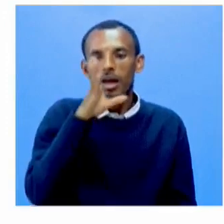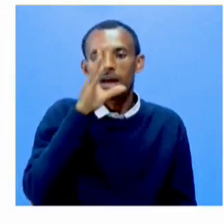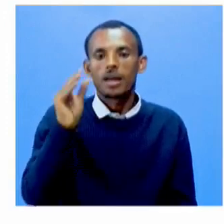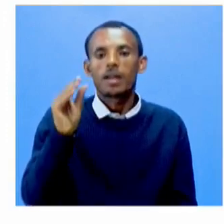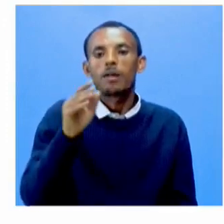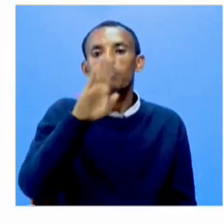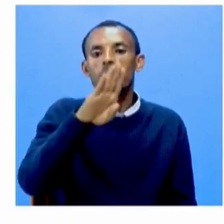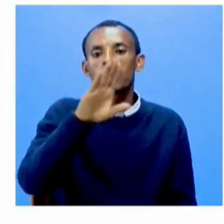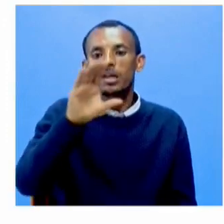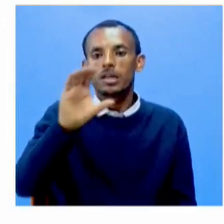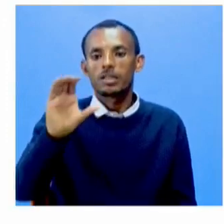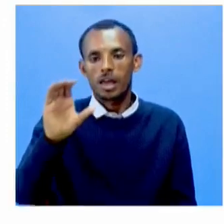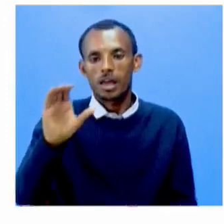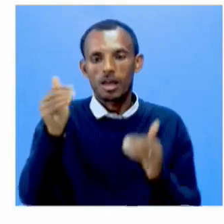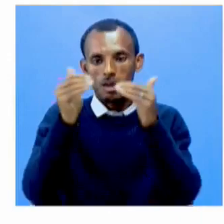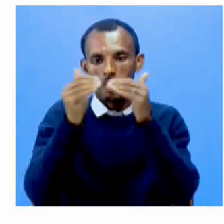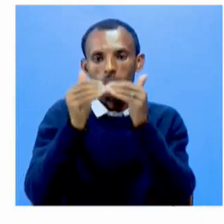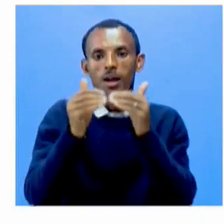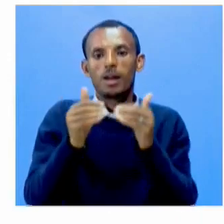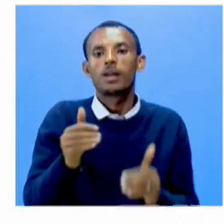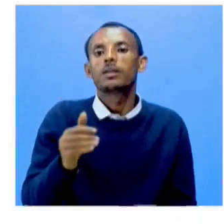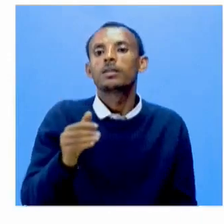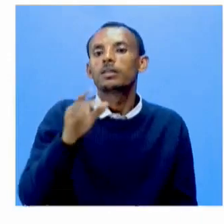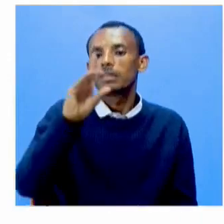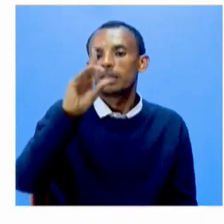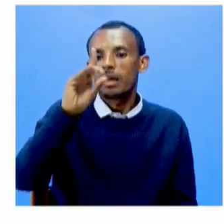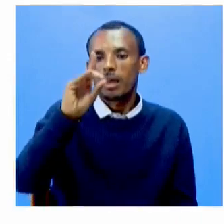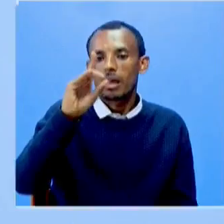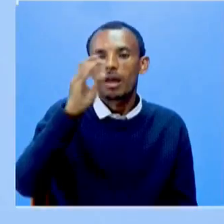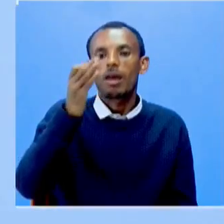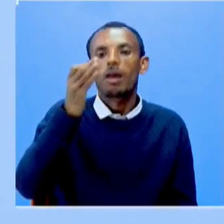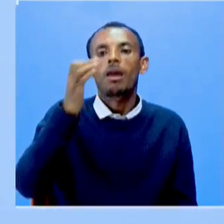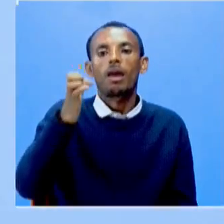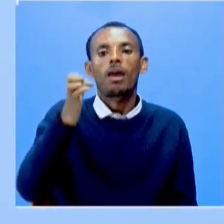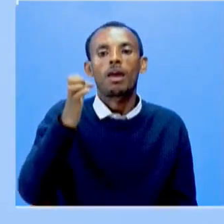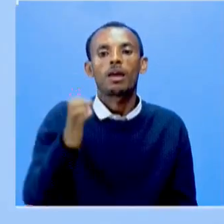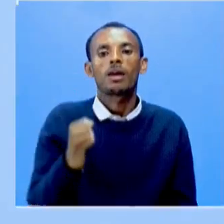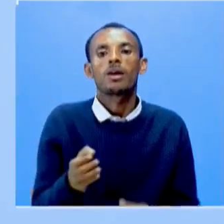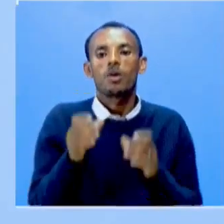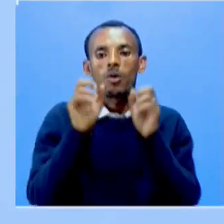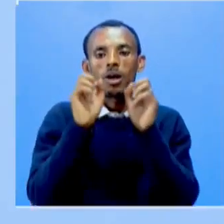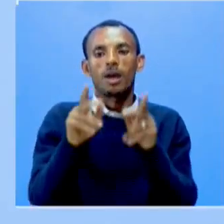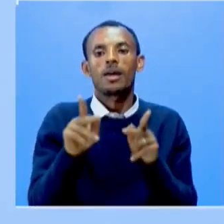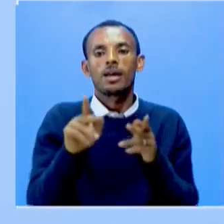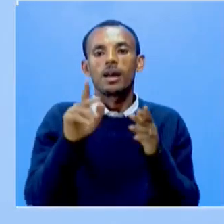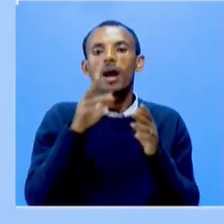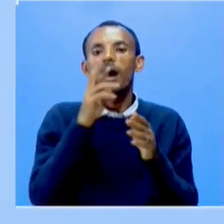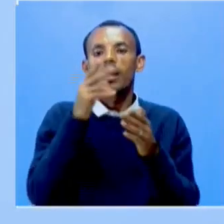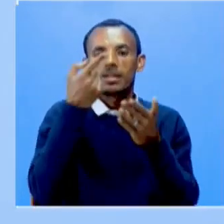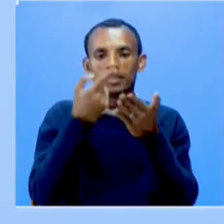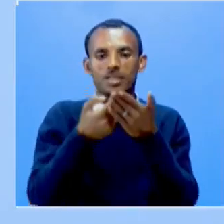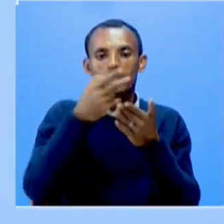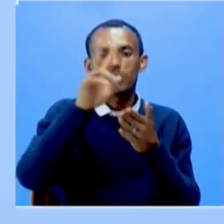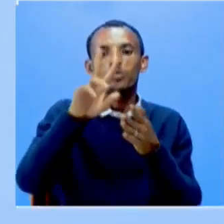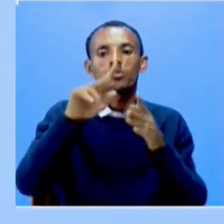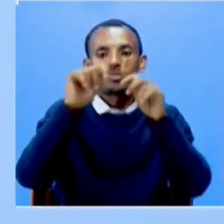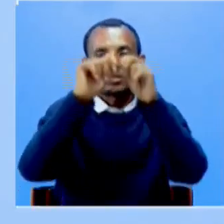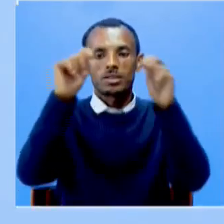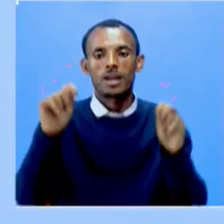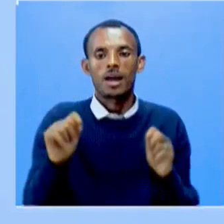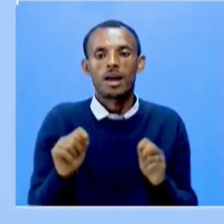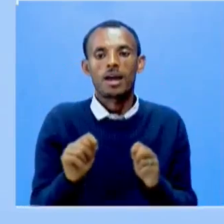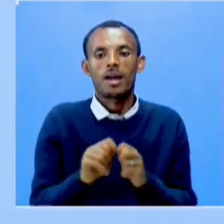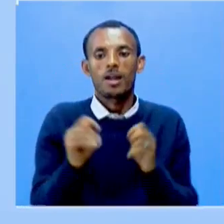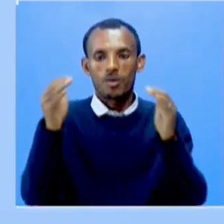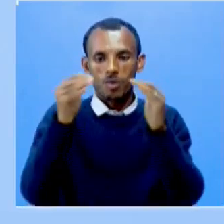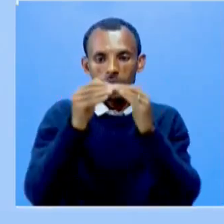this side is congruent to this one. Okay, are these two triangles